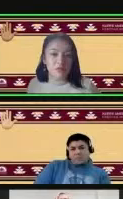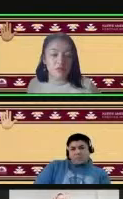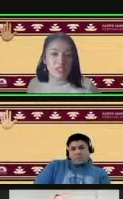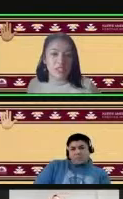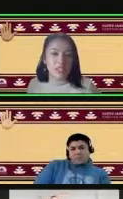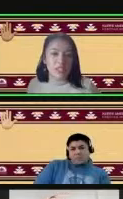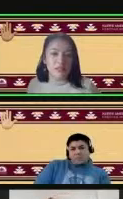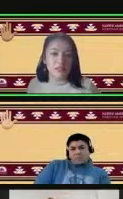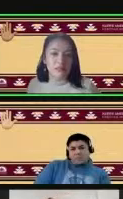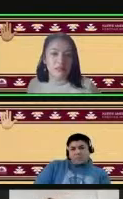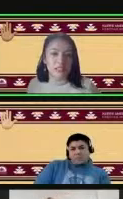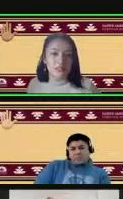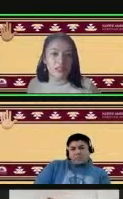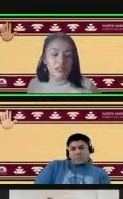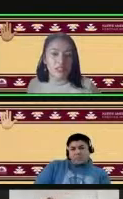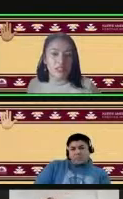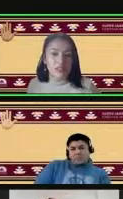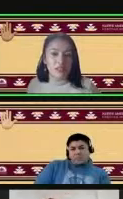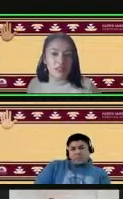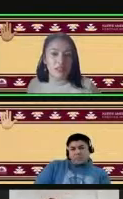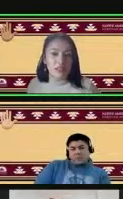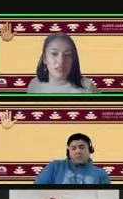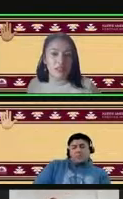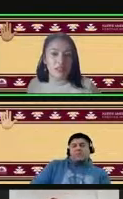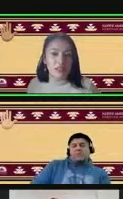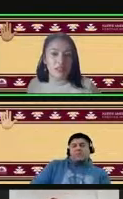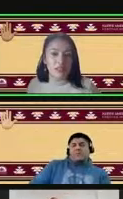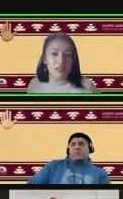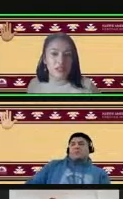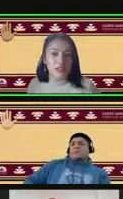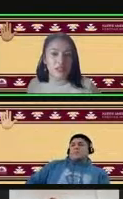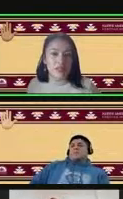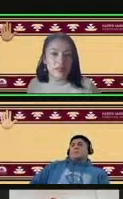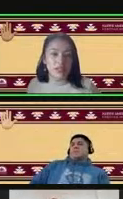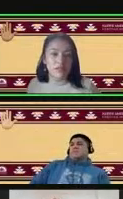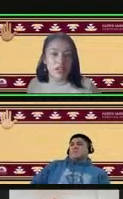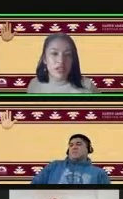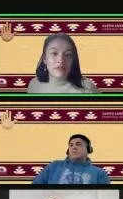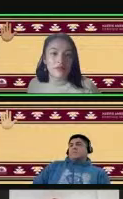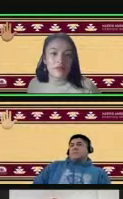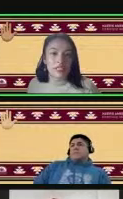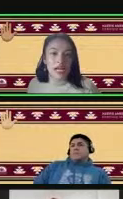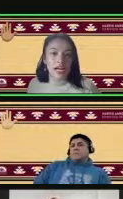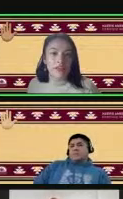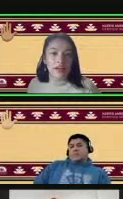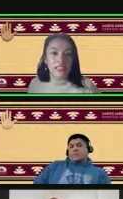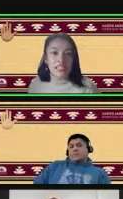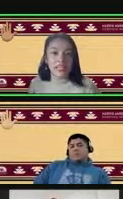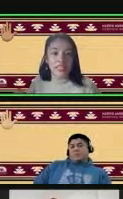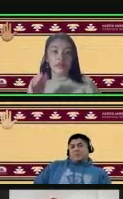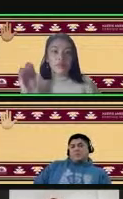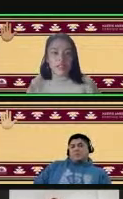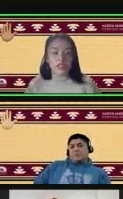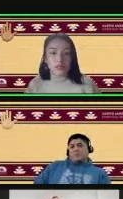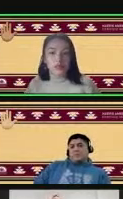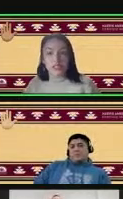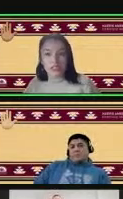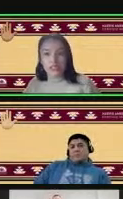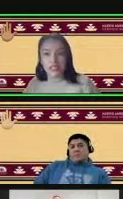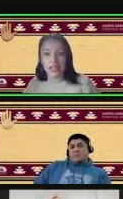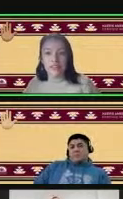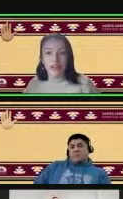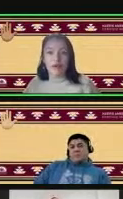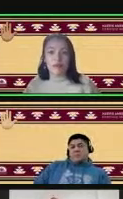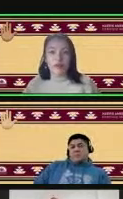if we, as I was hearing Director Shandakiri speak, if we can add that and can commit to